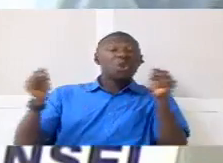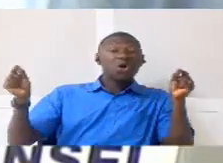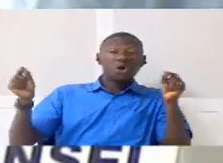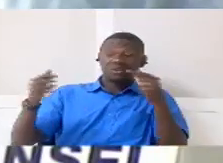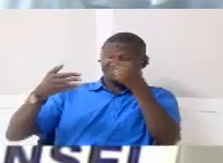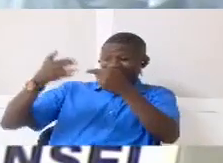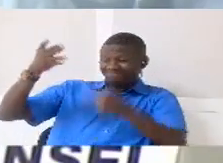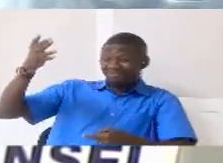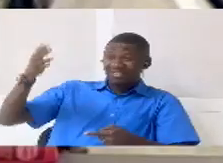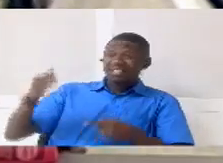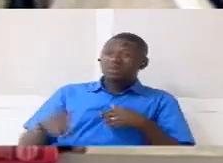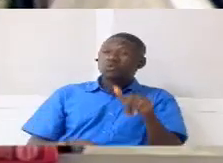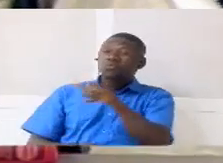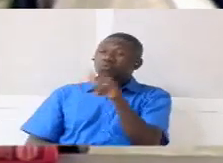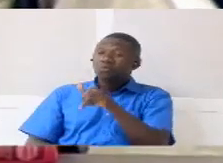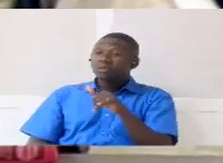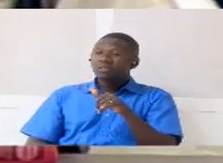like to testify?